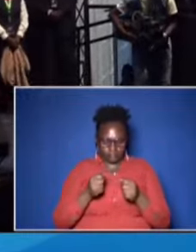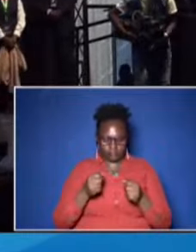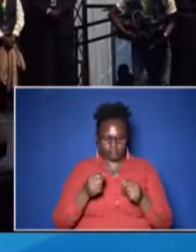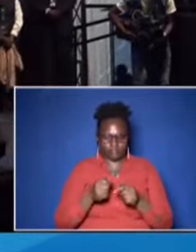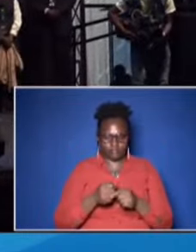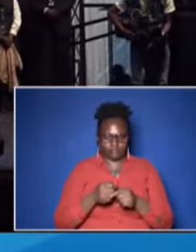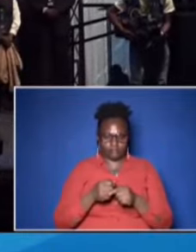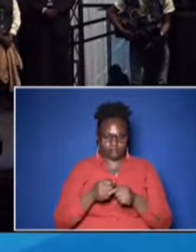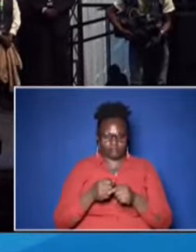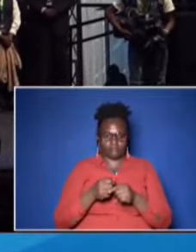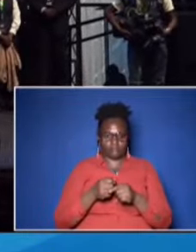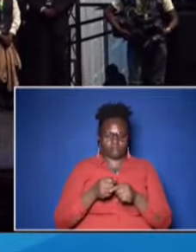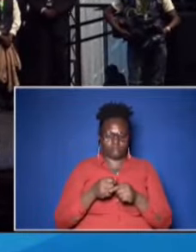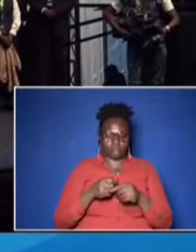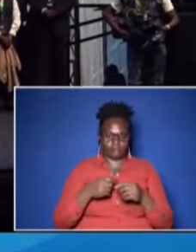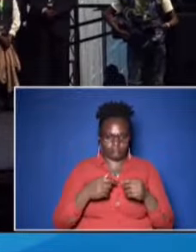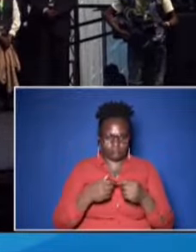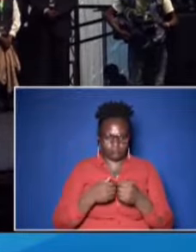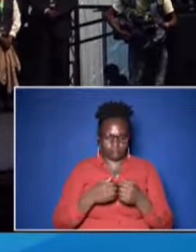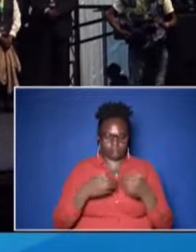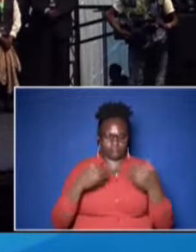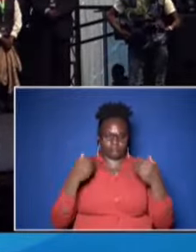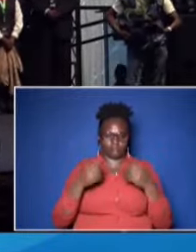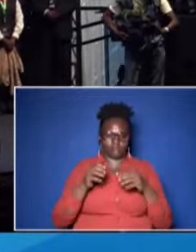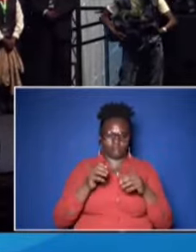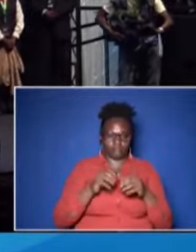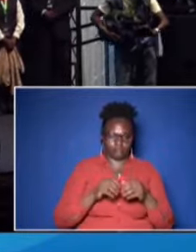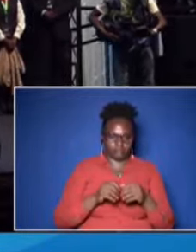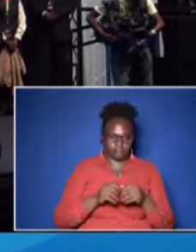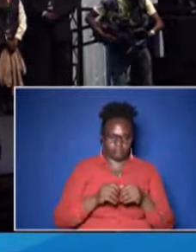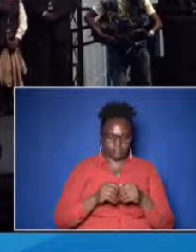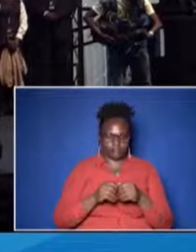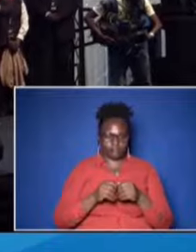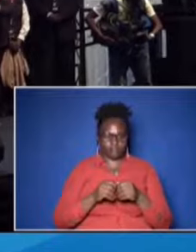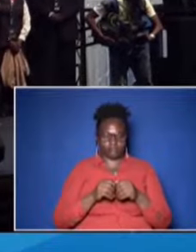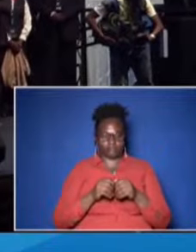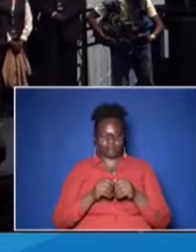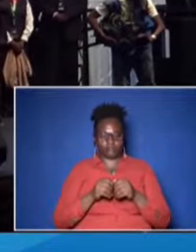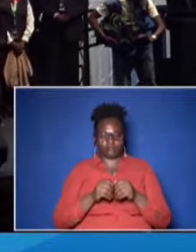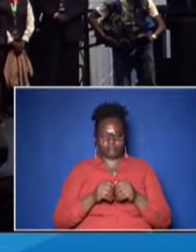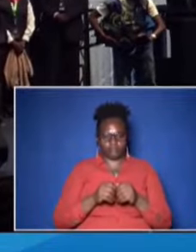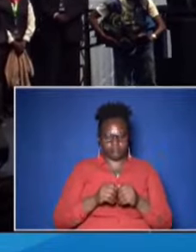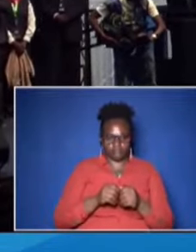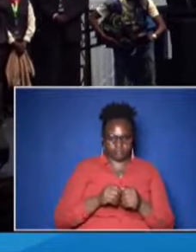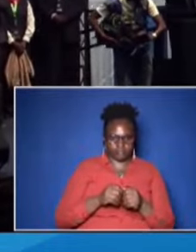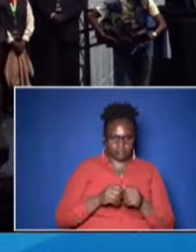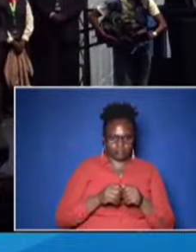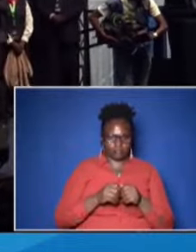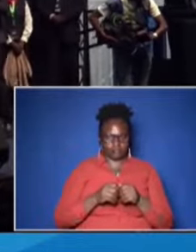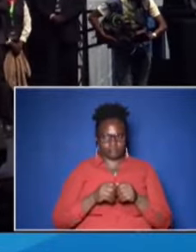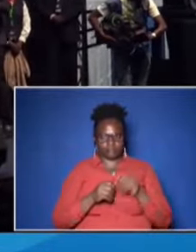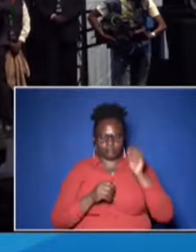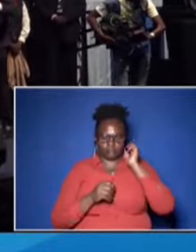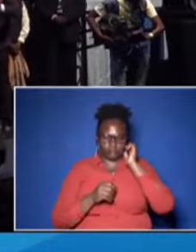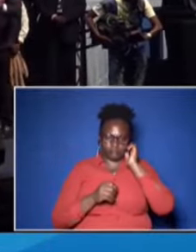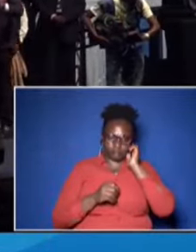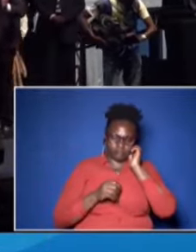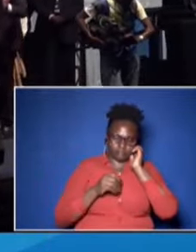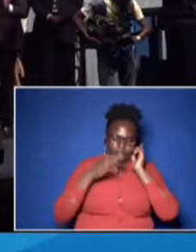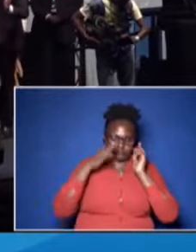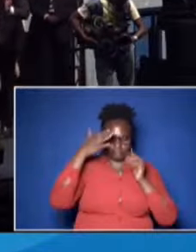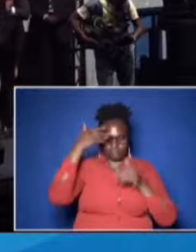sing it quiet oh the glory of your